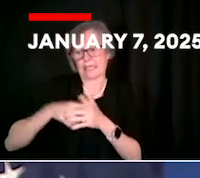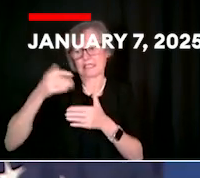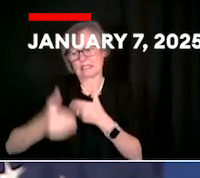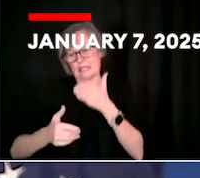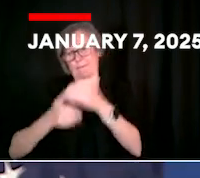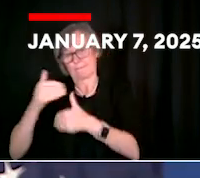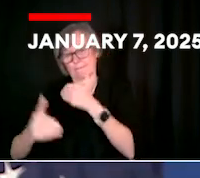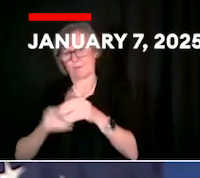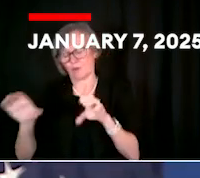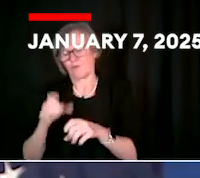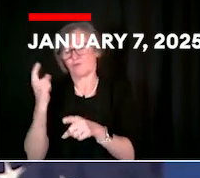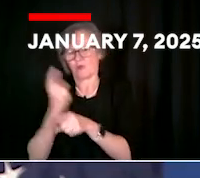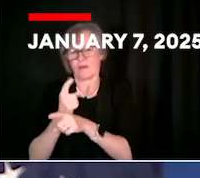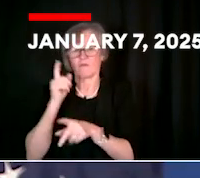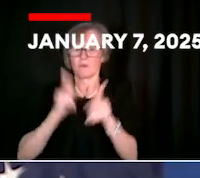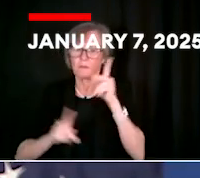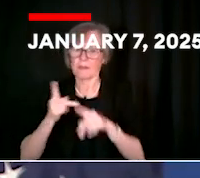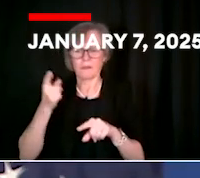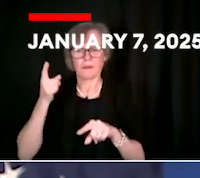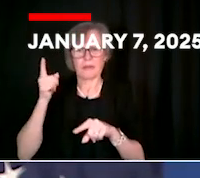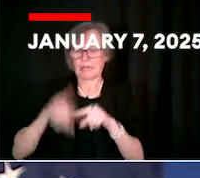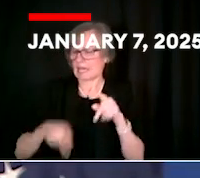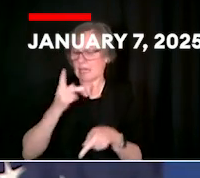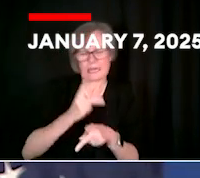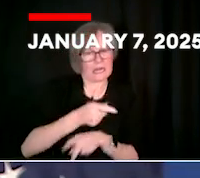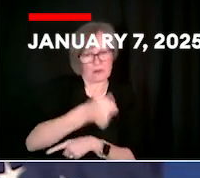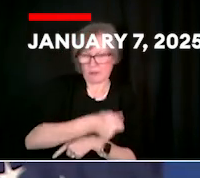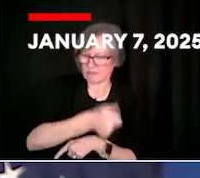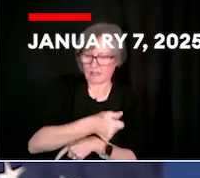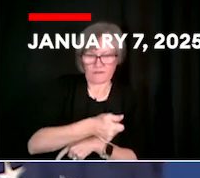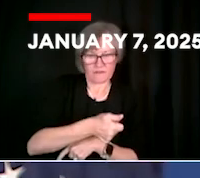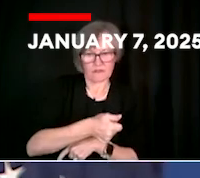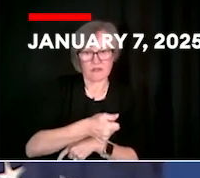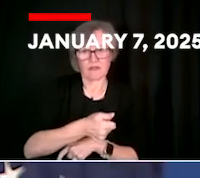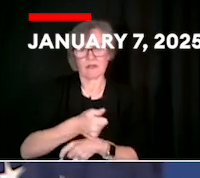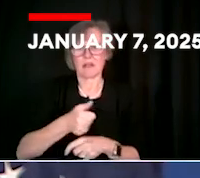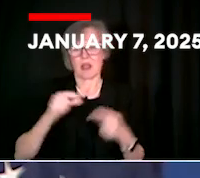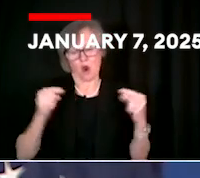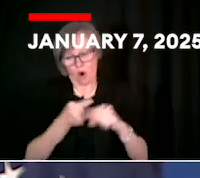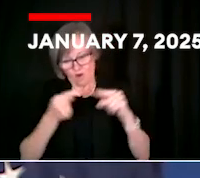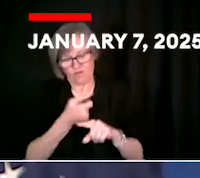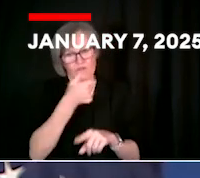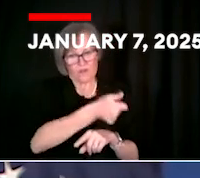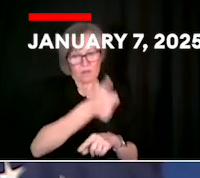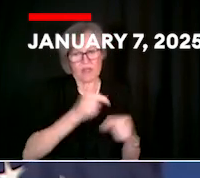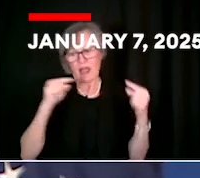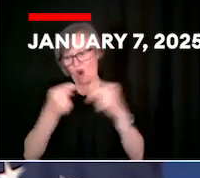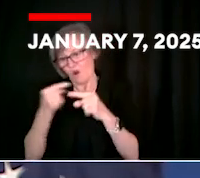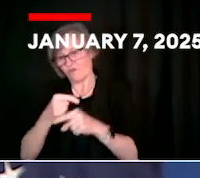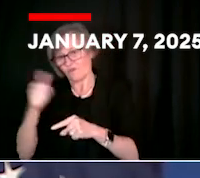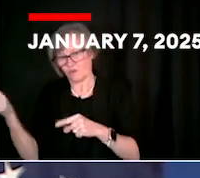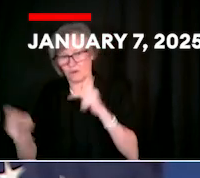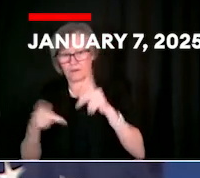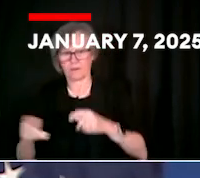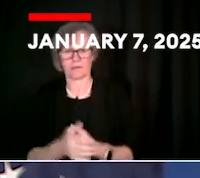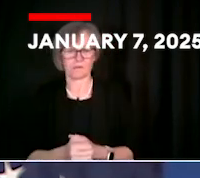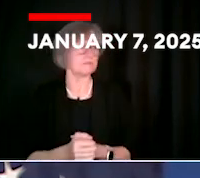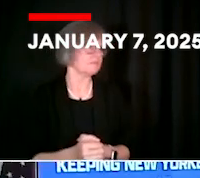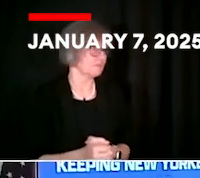doing what's right for people who can't take care of themselves, and they're harmful to themselves, and they're harmful to others. Last question, Keith?